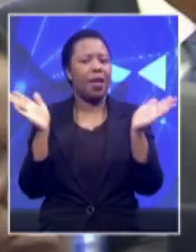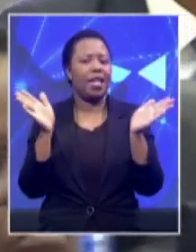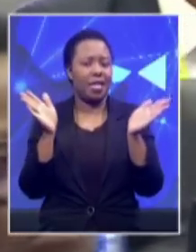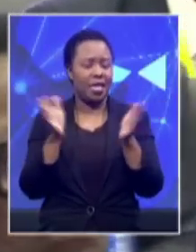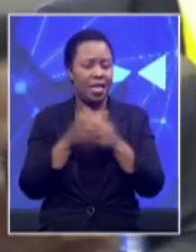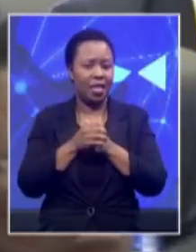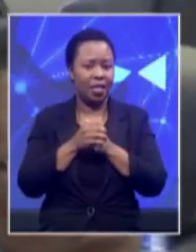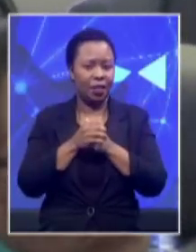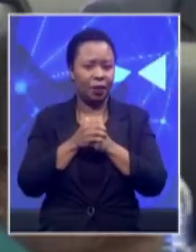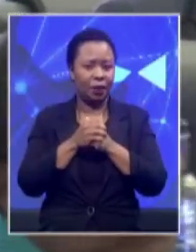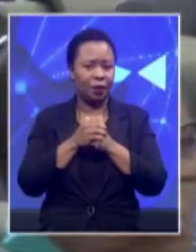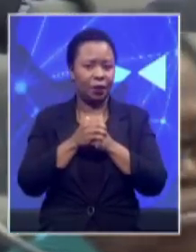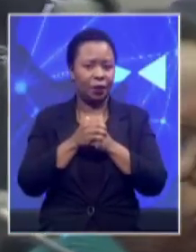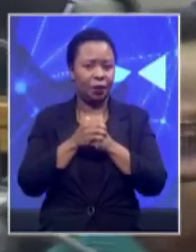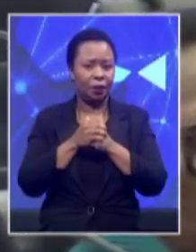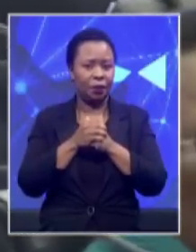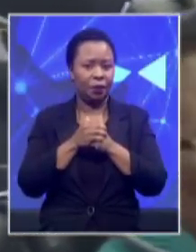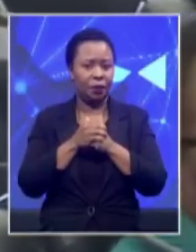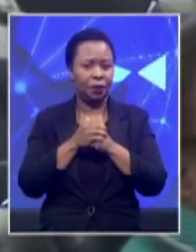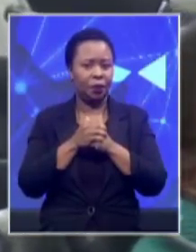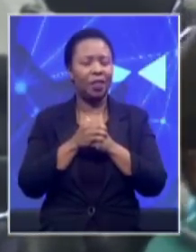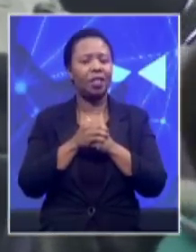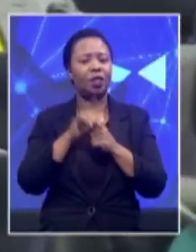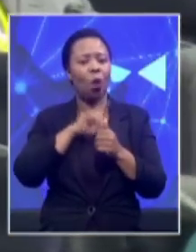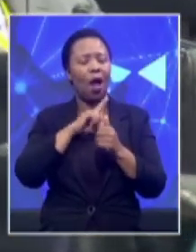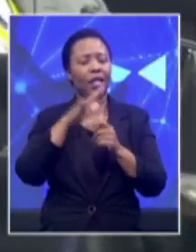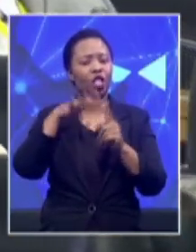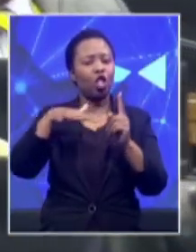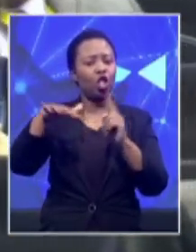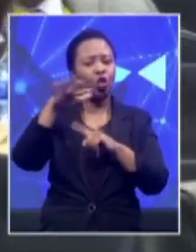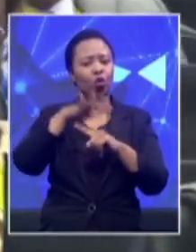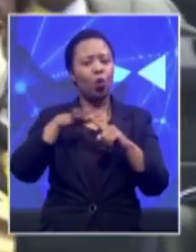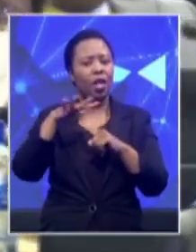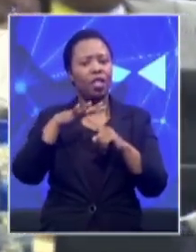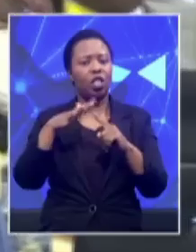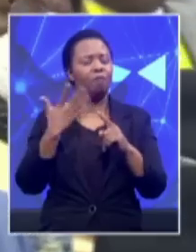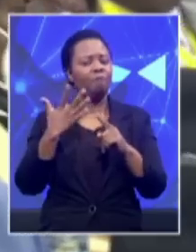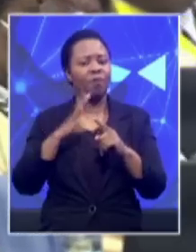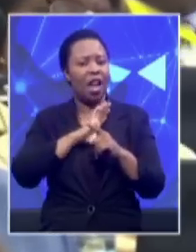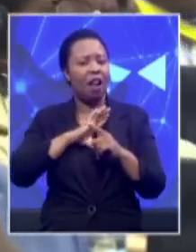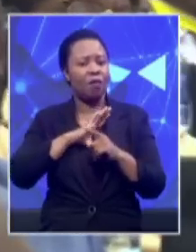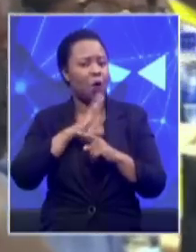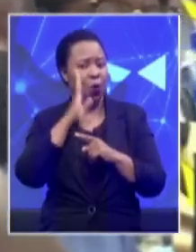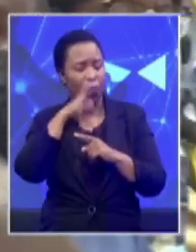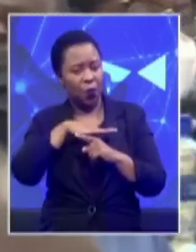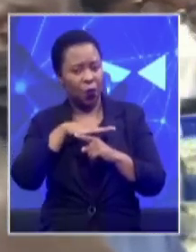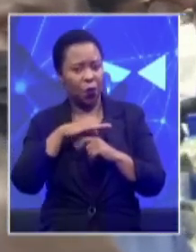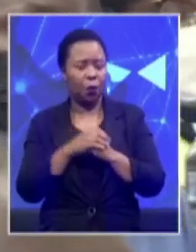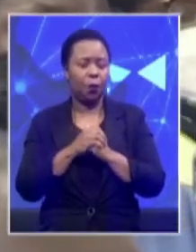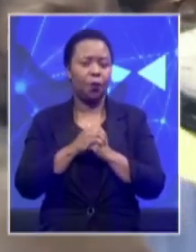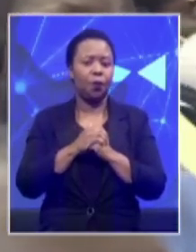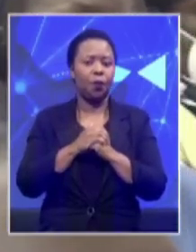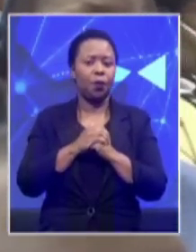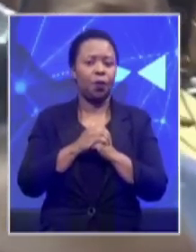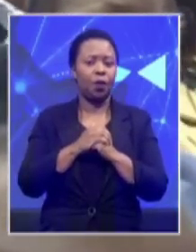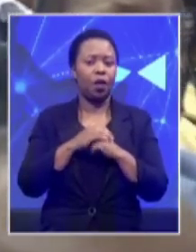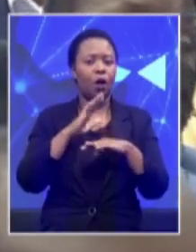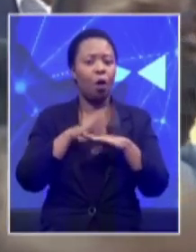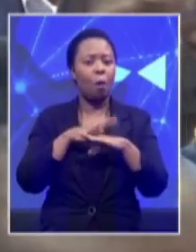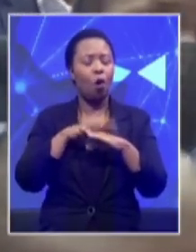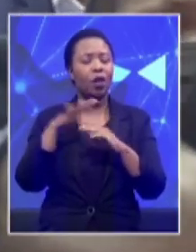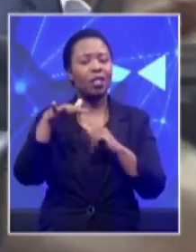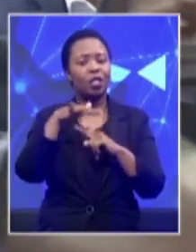solve this problem which has become unbearable, and it has to be respected and applied. The exceptional